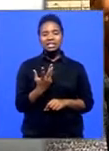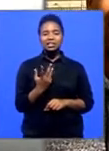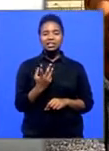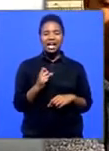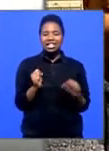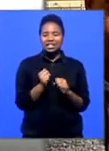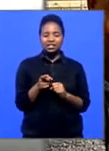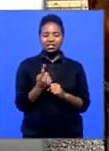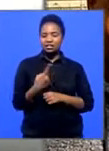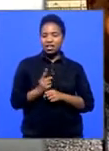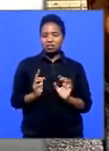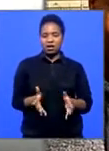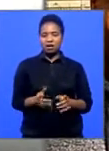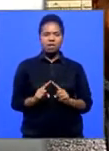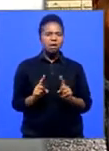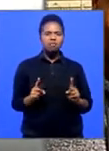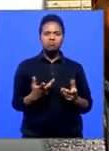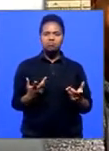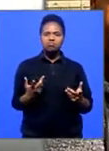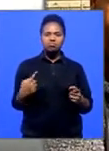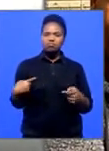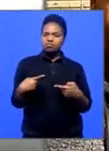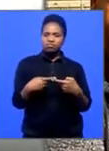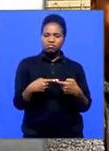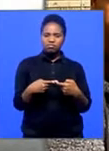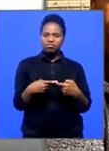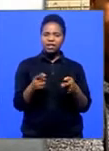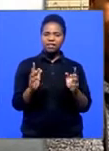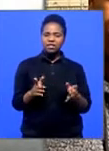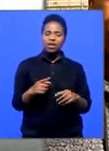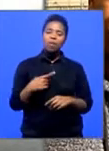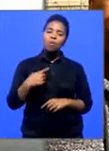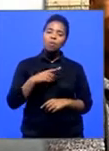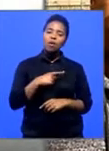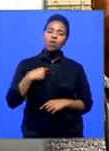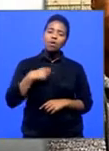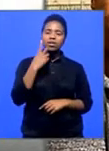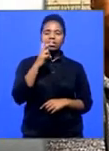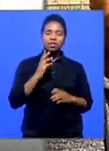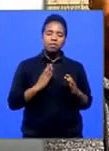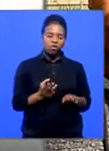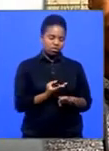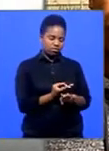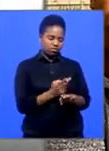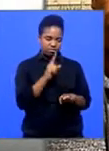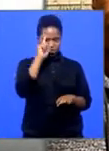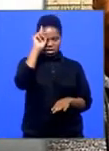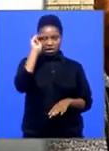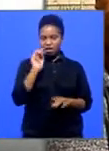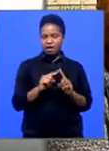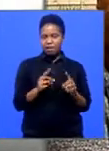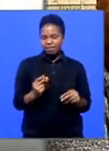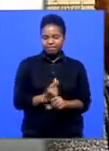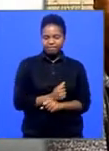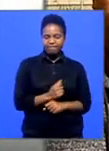day. But beyond that, I've been to that. We wanted to actually go see Mandela's body, but unfortunately we weren't able to.